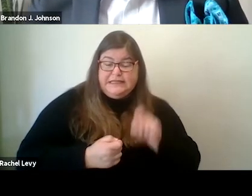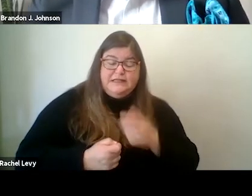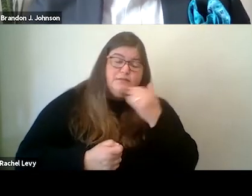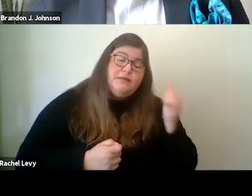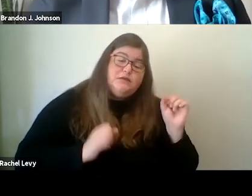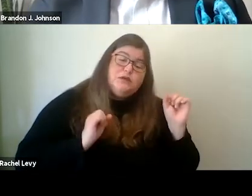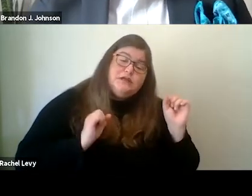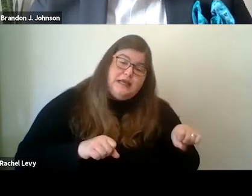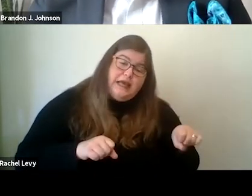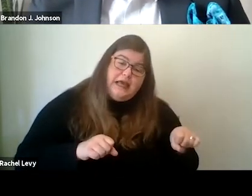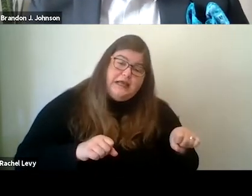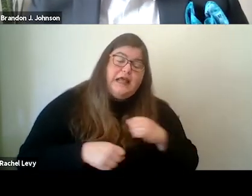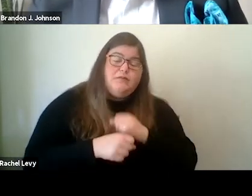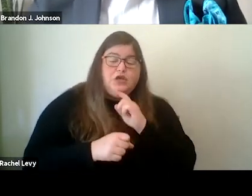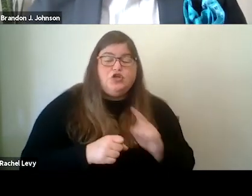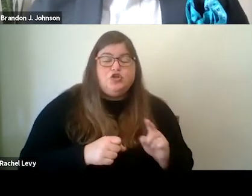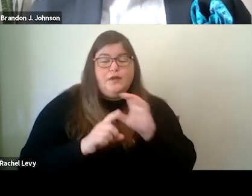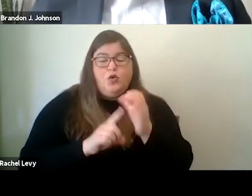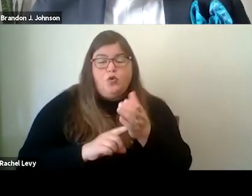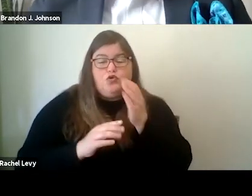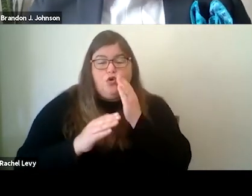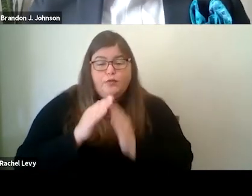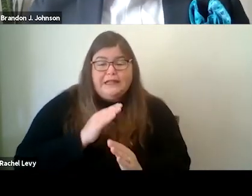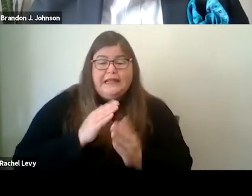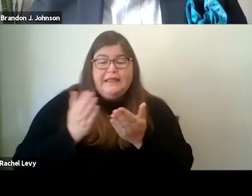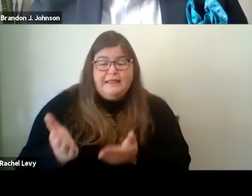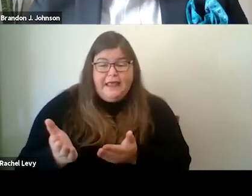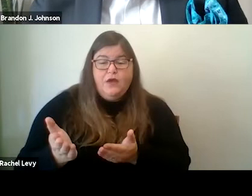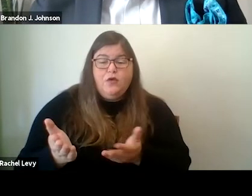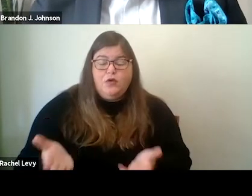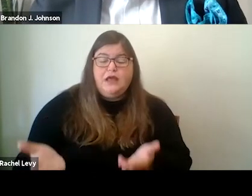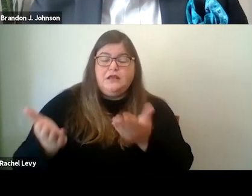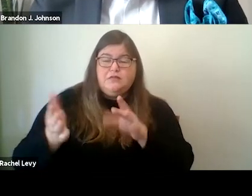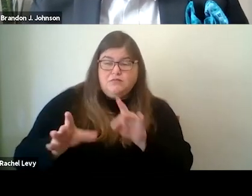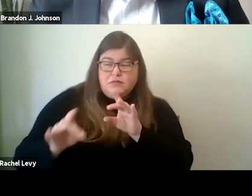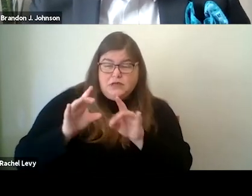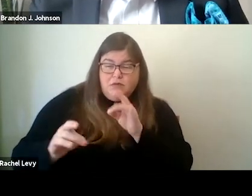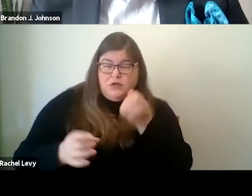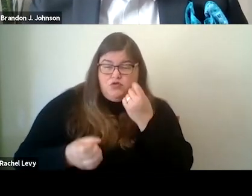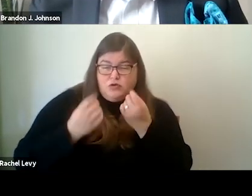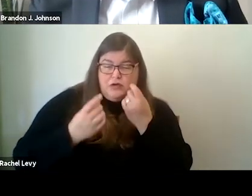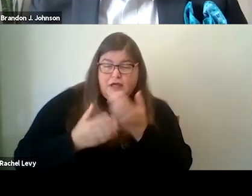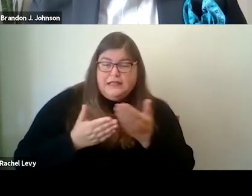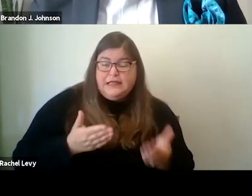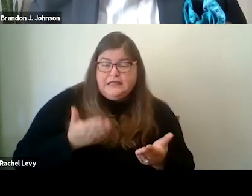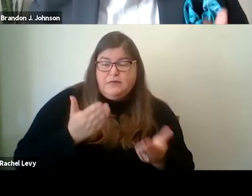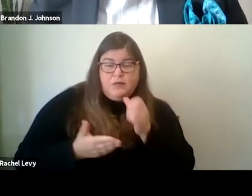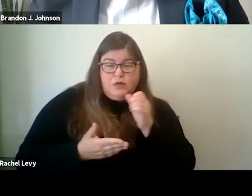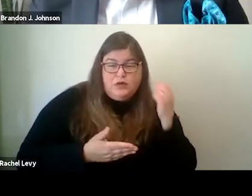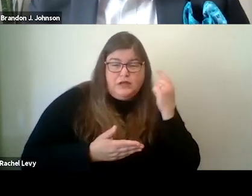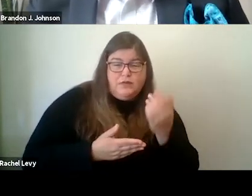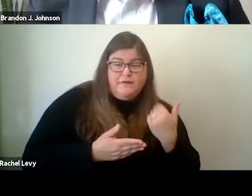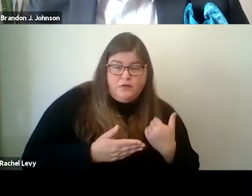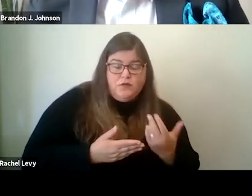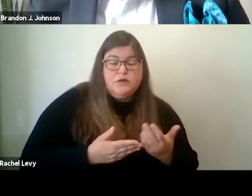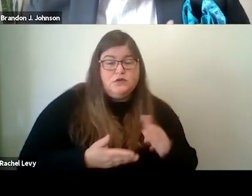we can, and ensuring that cultural humility is there to pick up and understand those aspects that we may have not accounted for. And